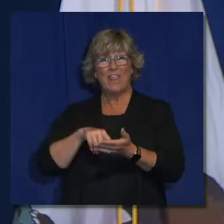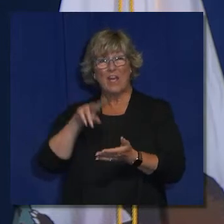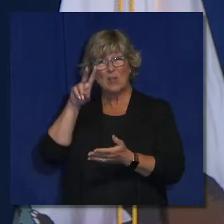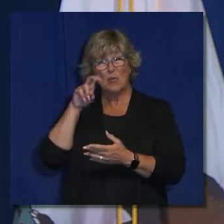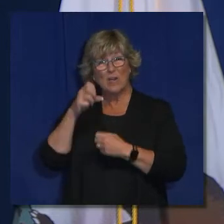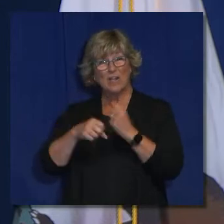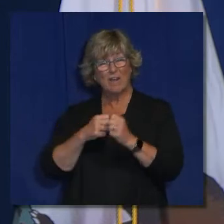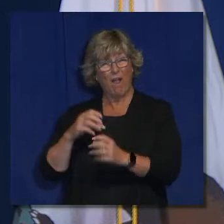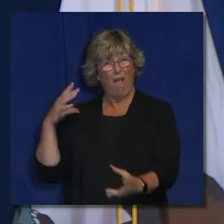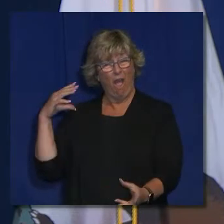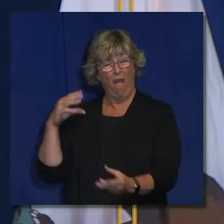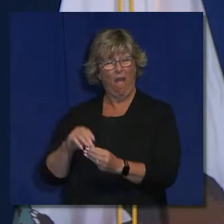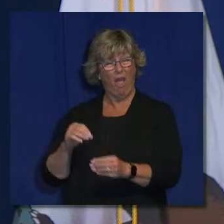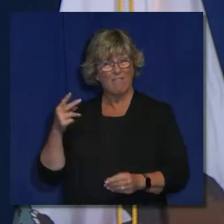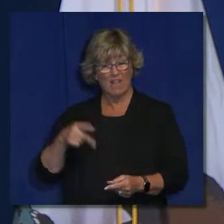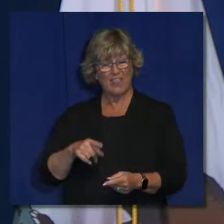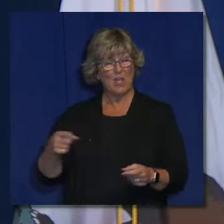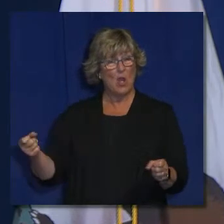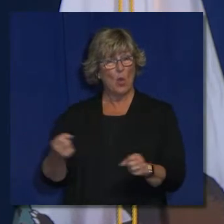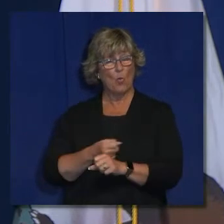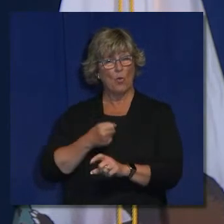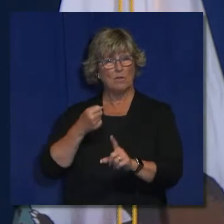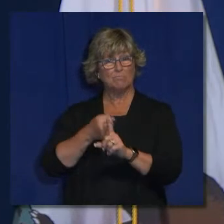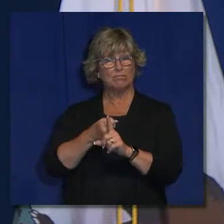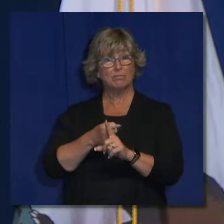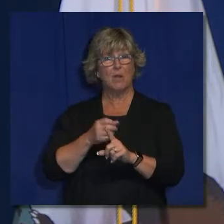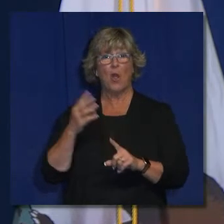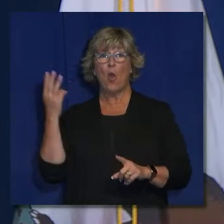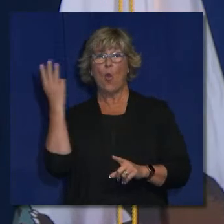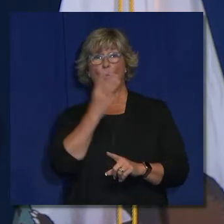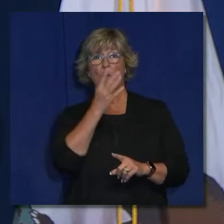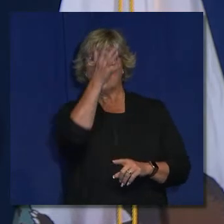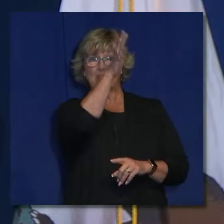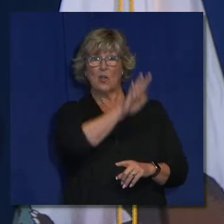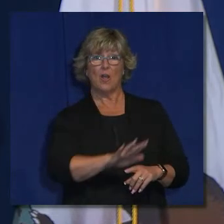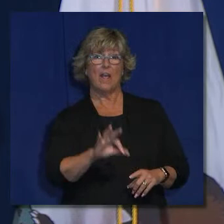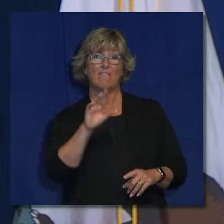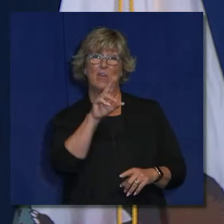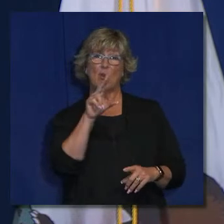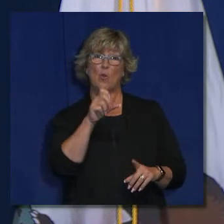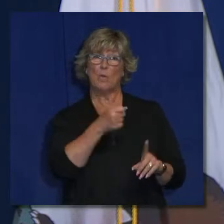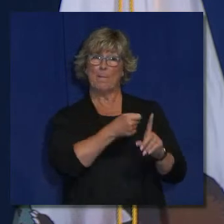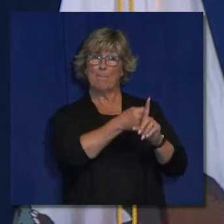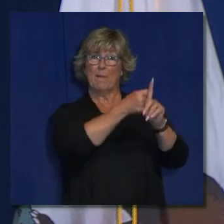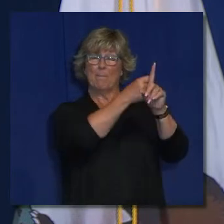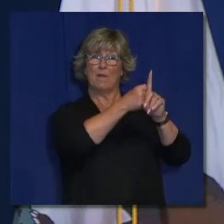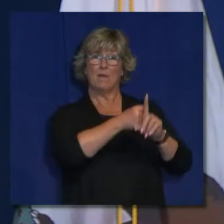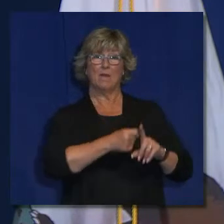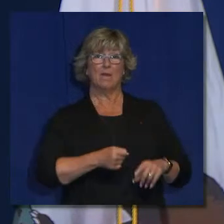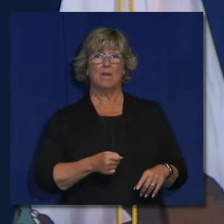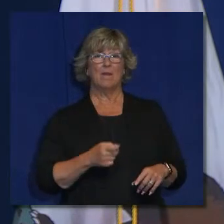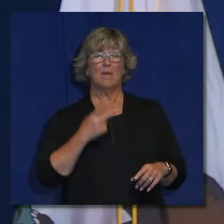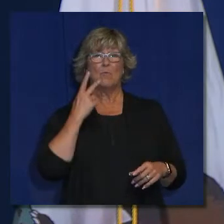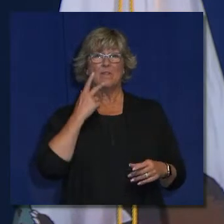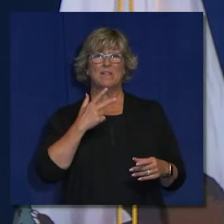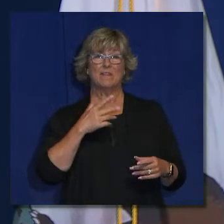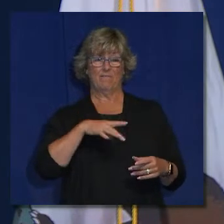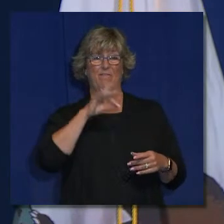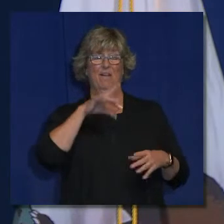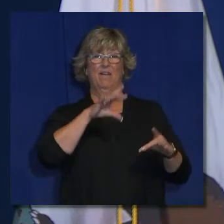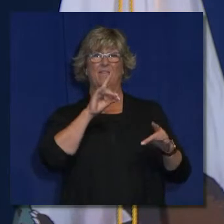history. It has impacted the entire west coast of the United States. We're finding bodies in Lake Mead.